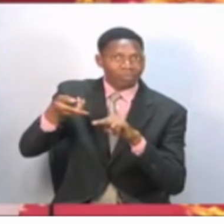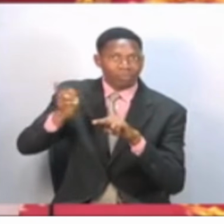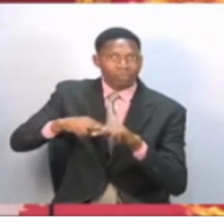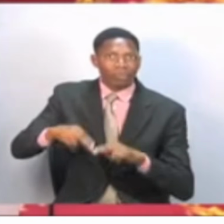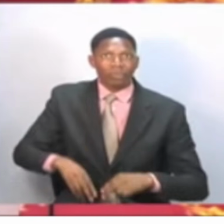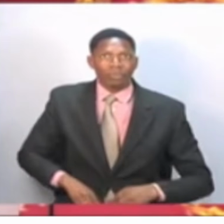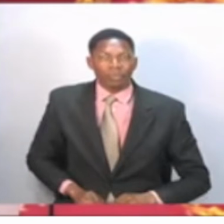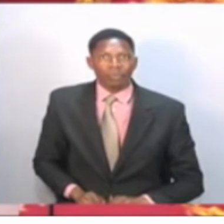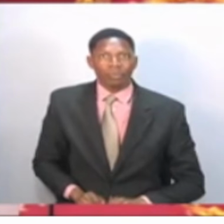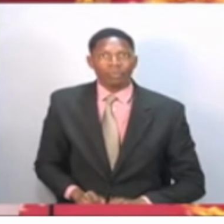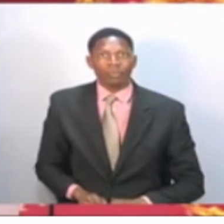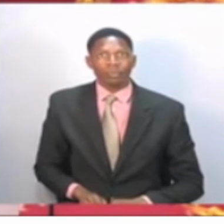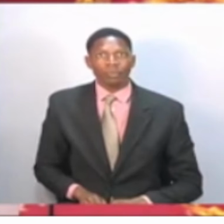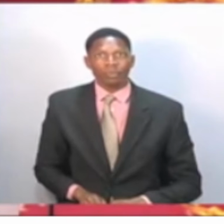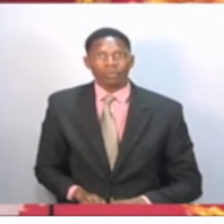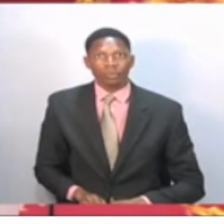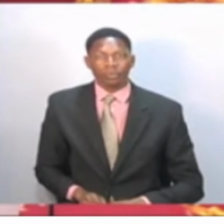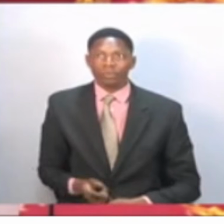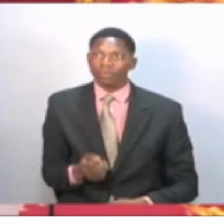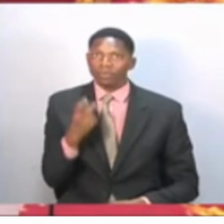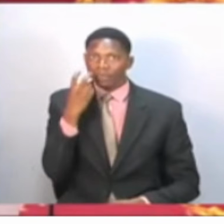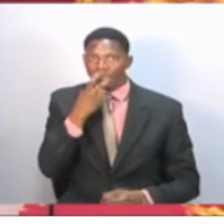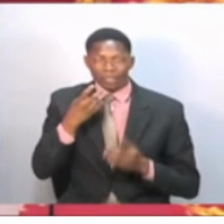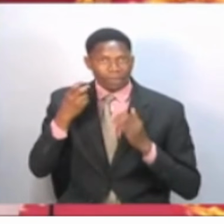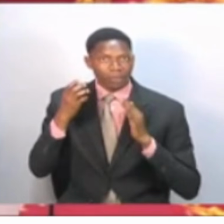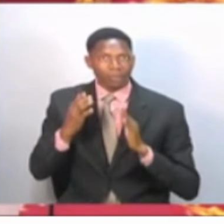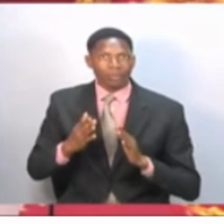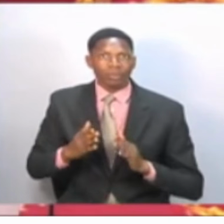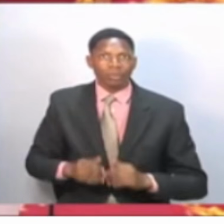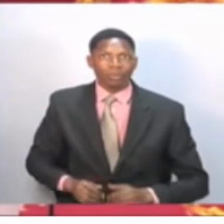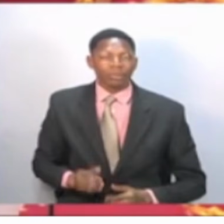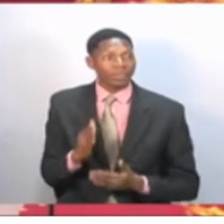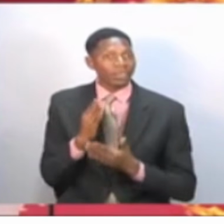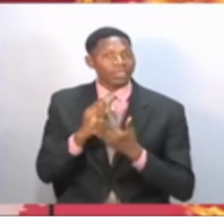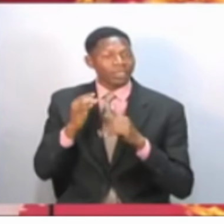the survival of the state. Mr. Speaker,